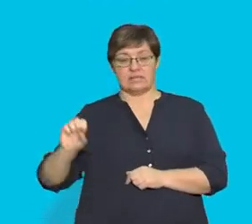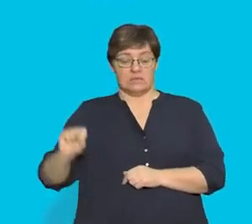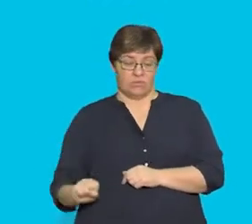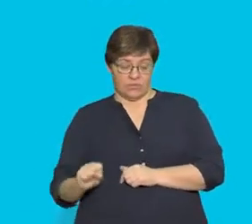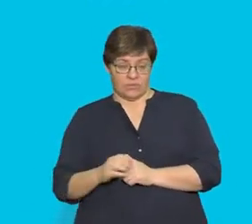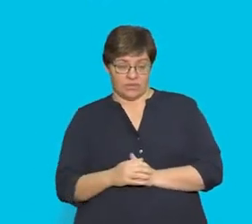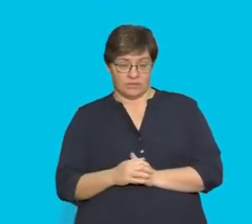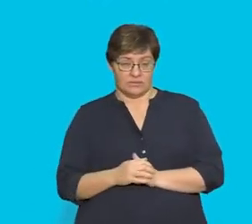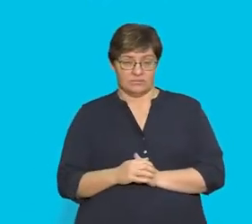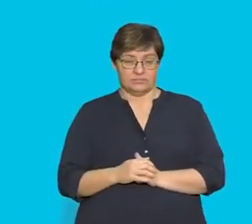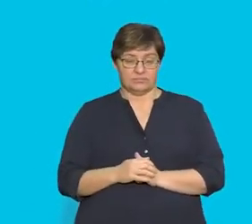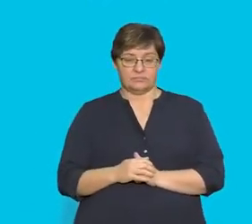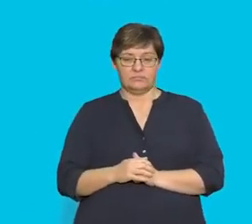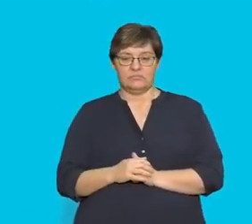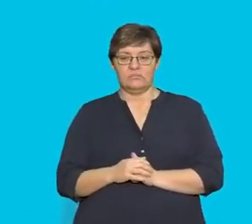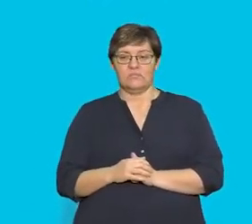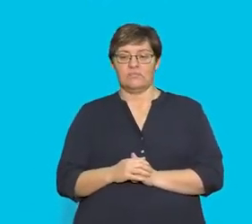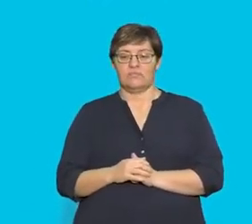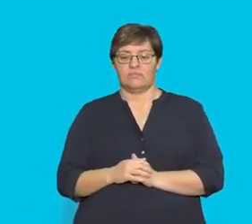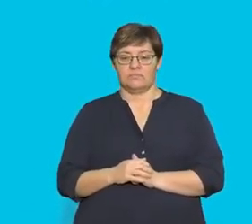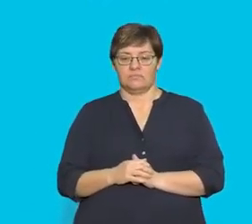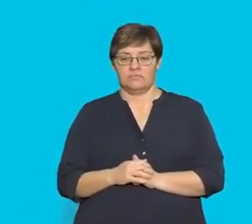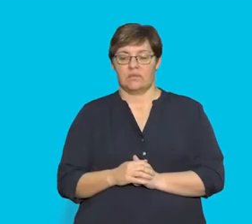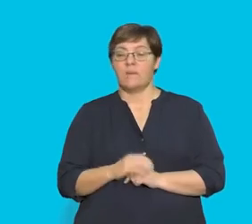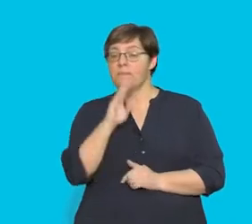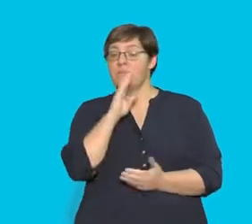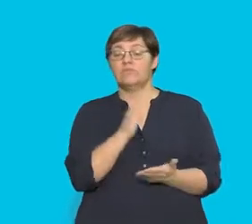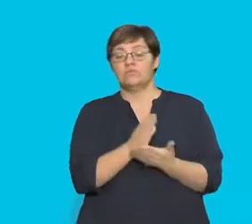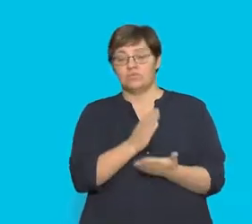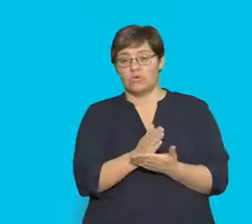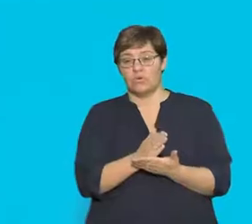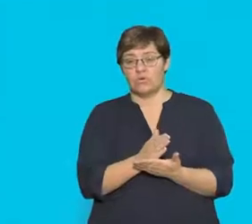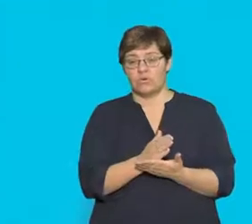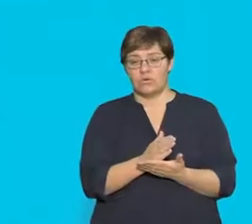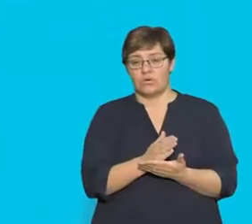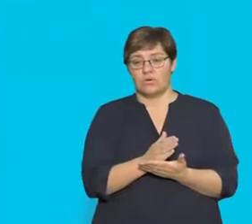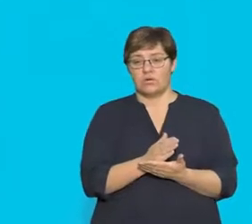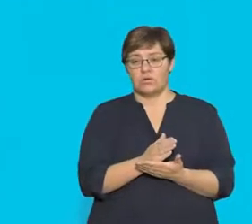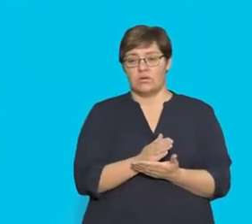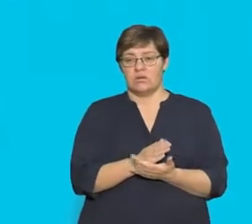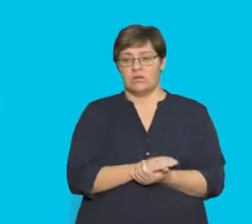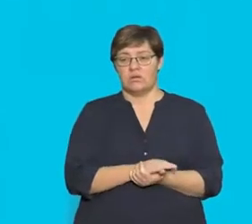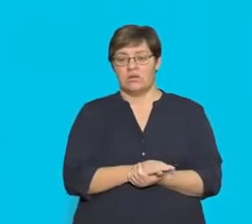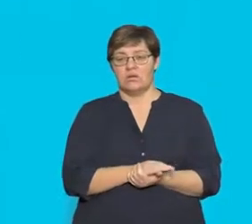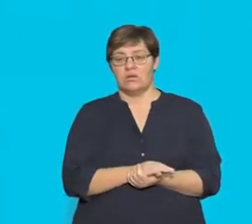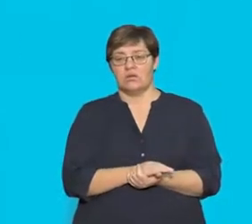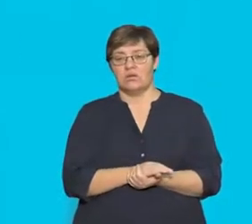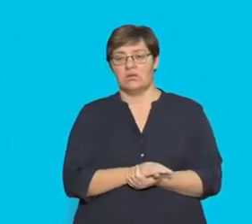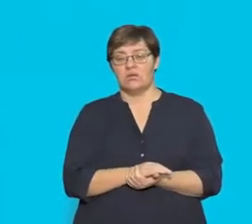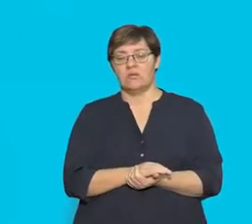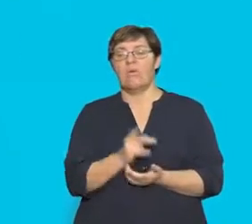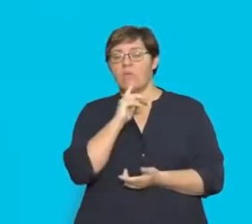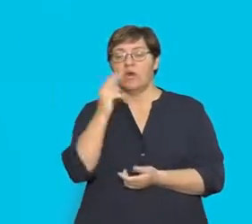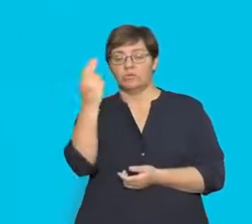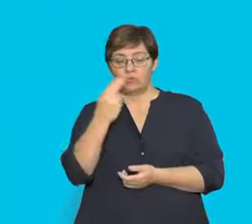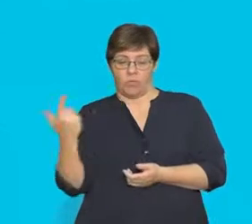south. Field lines, when we draw them, please make sure, not like my fat pen that I've got, they